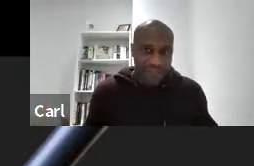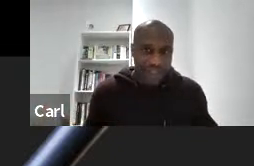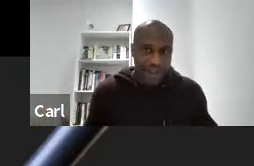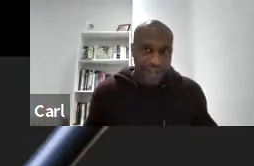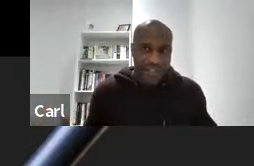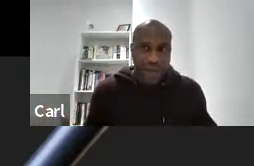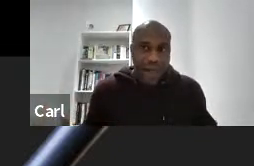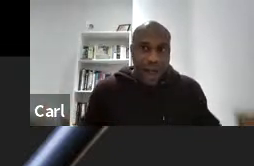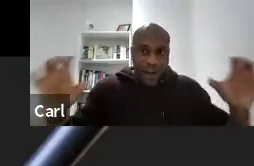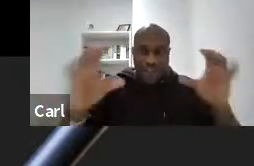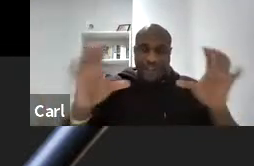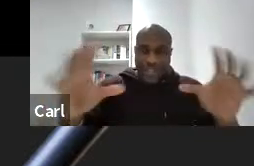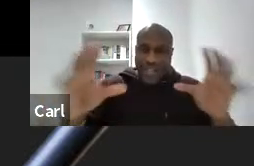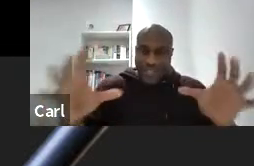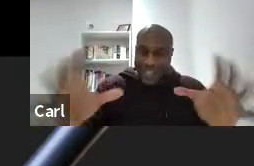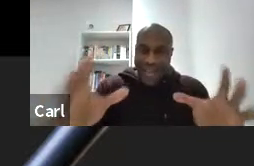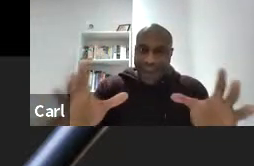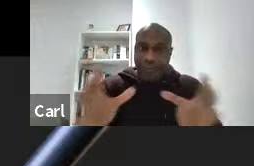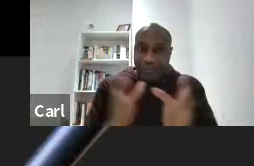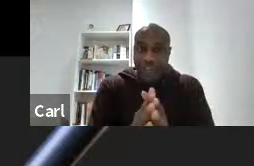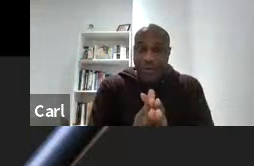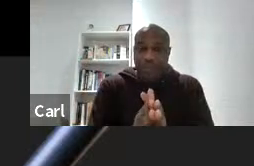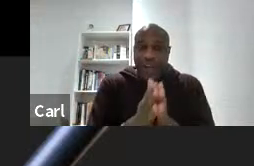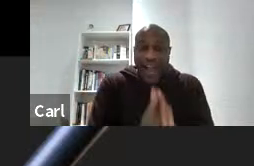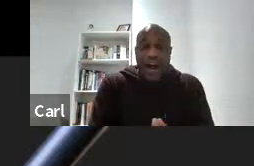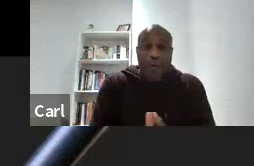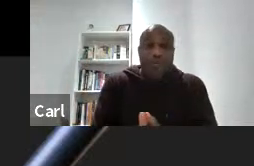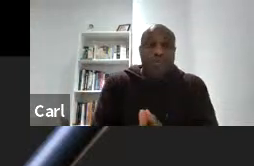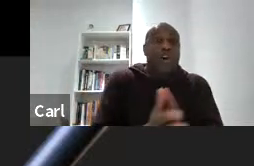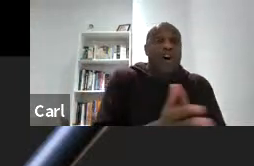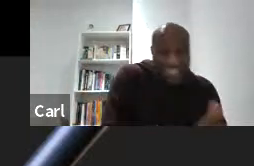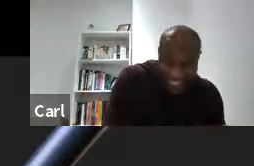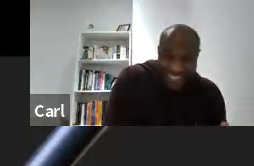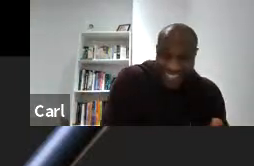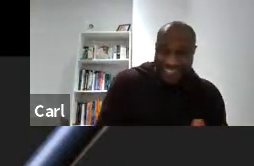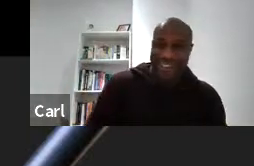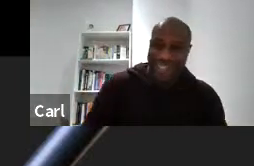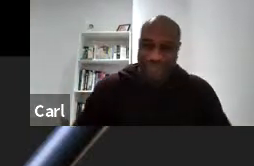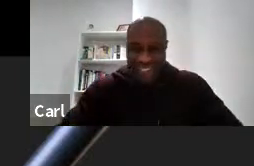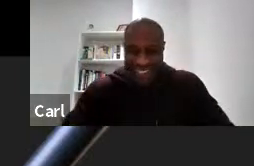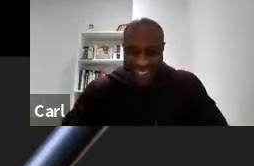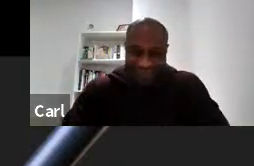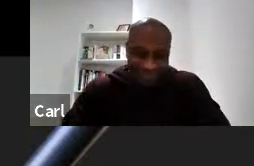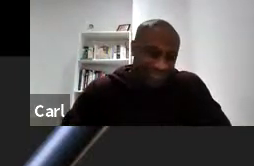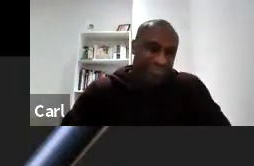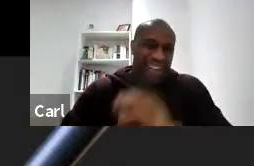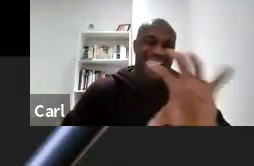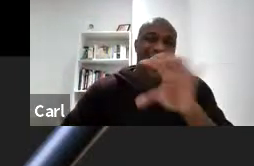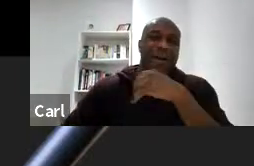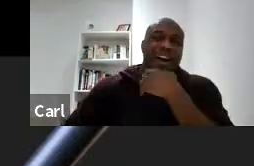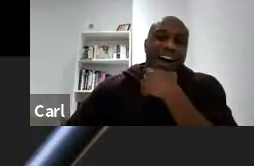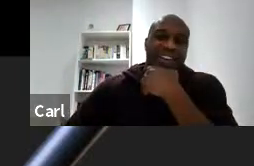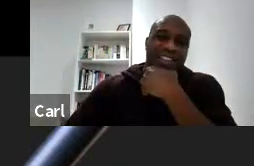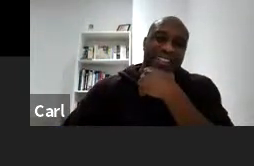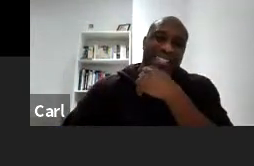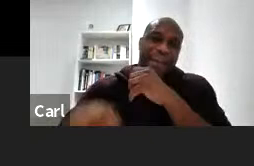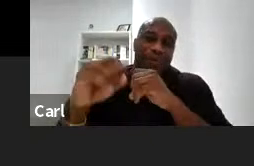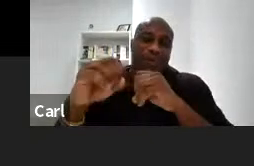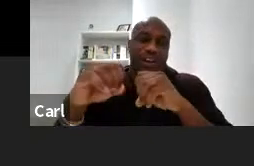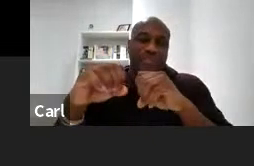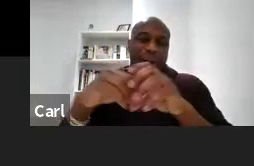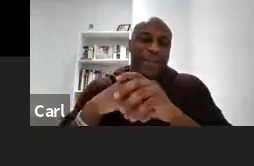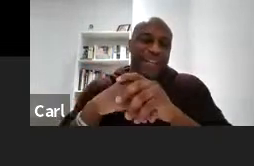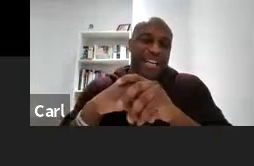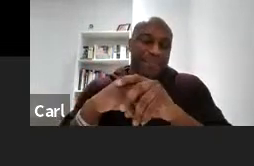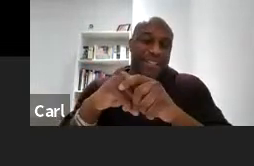existed. All right. So hopefully that is an example for you of how not to run a business. Now, another